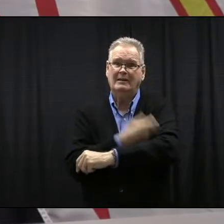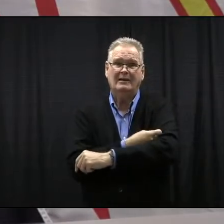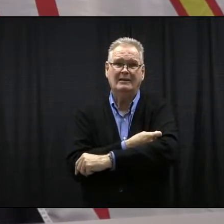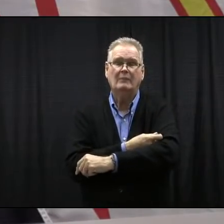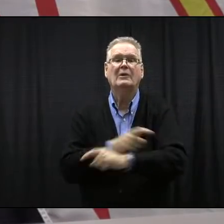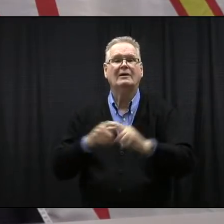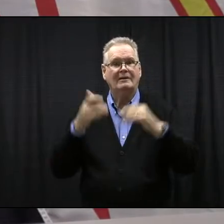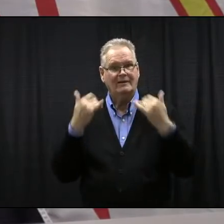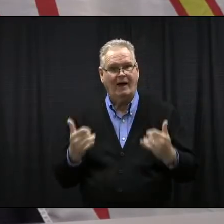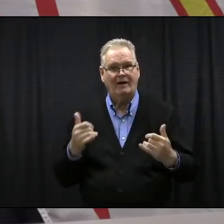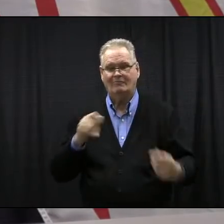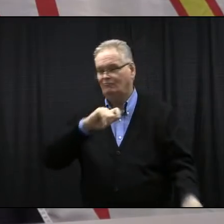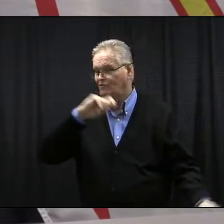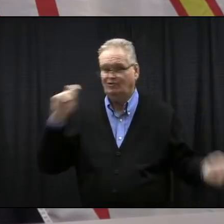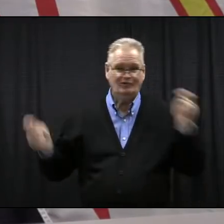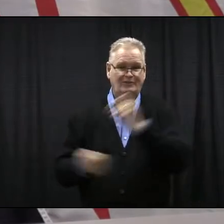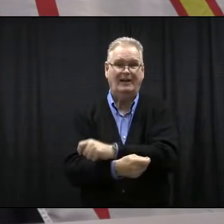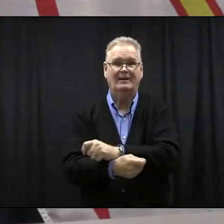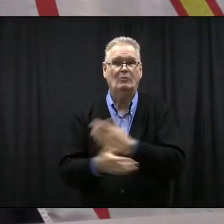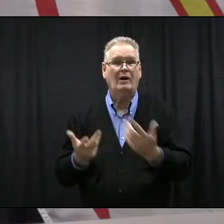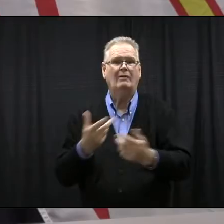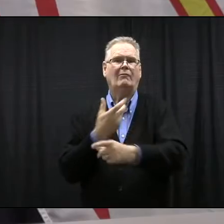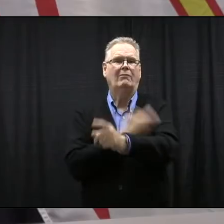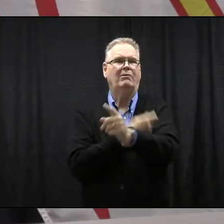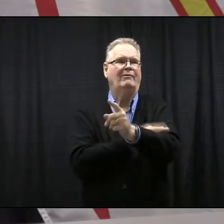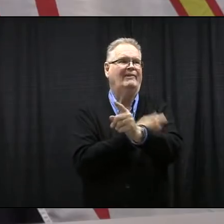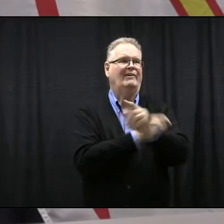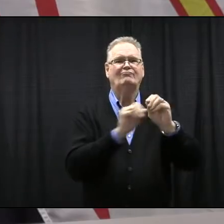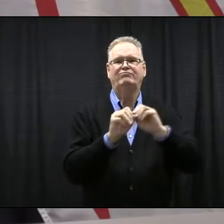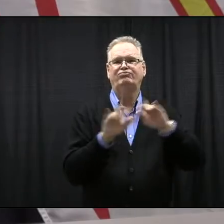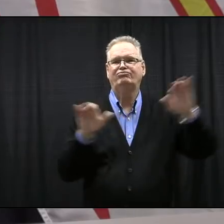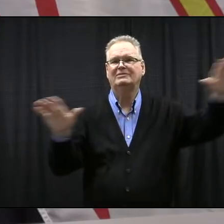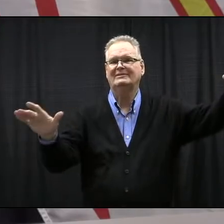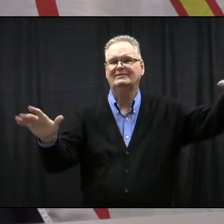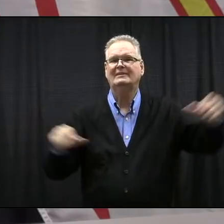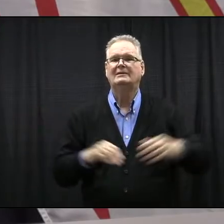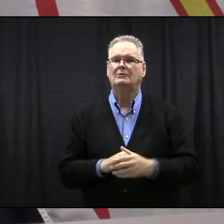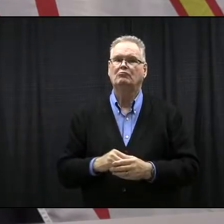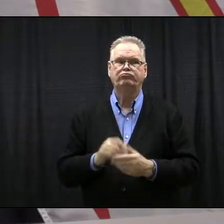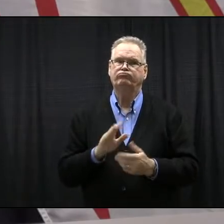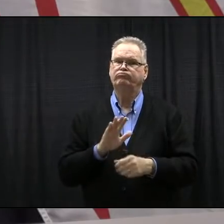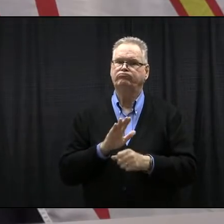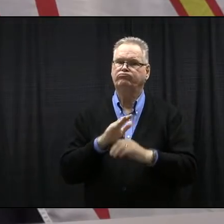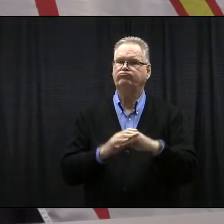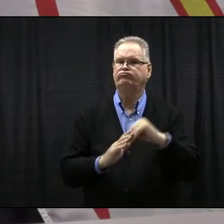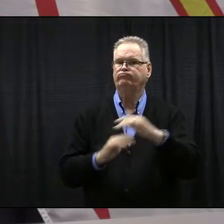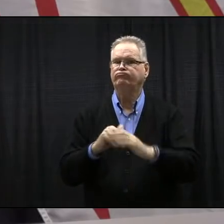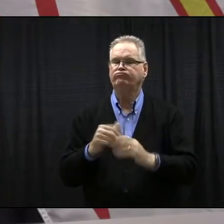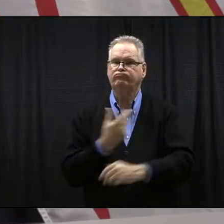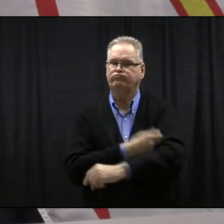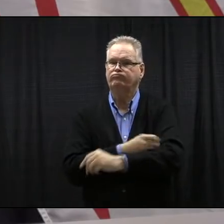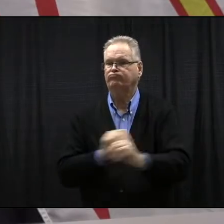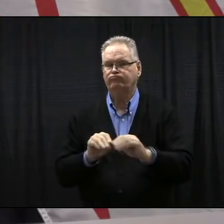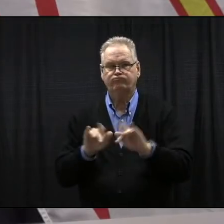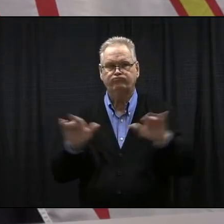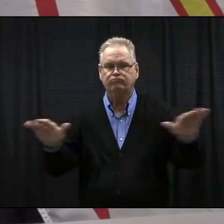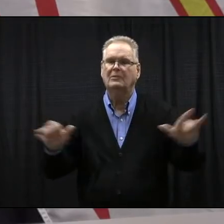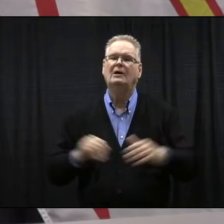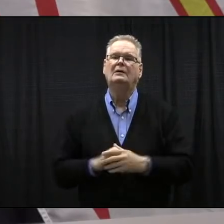actually seen the true number of that as yet. But, when most of